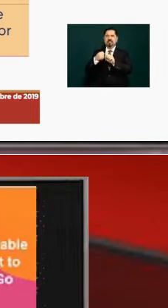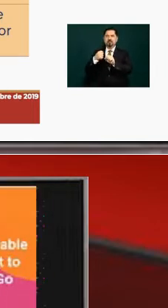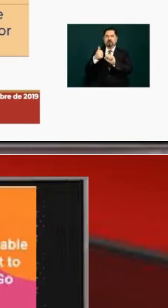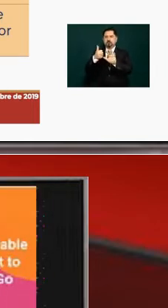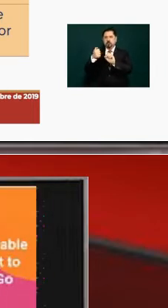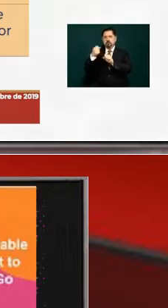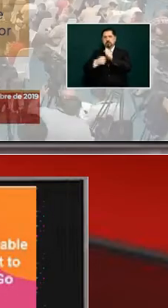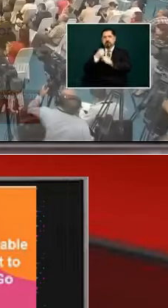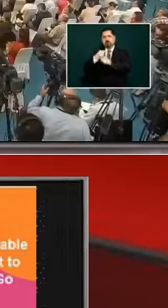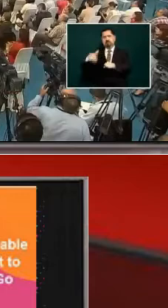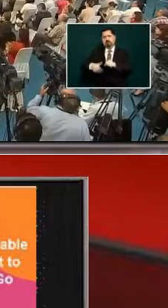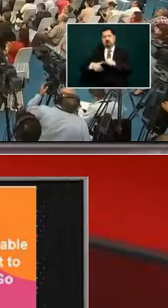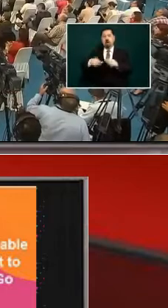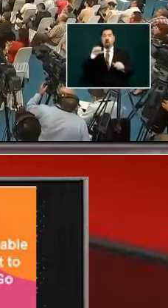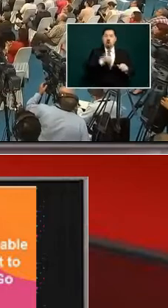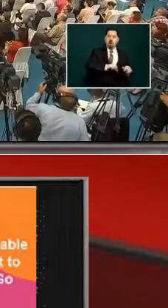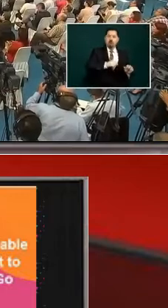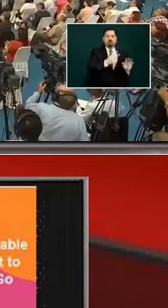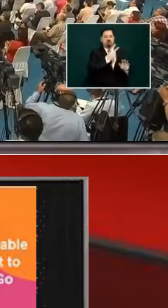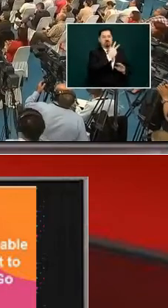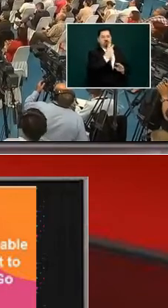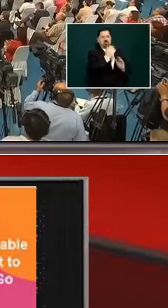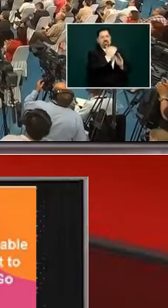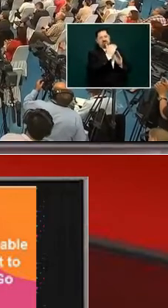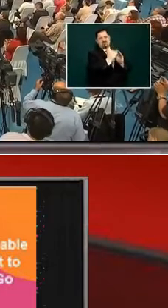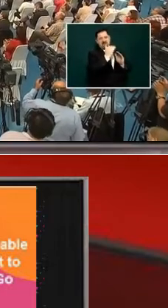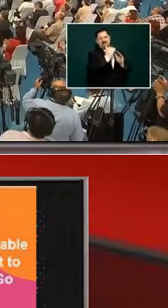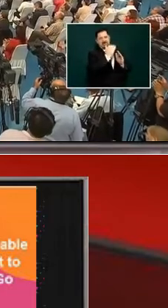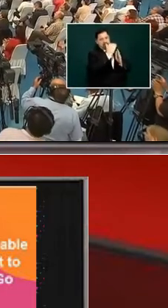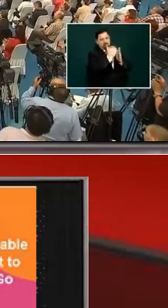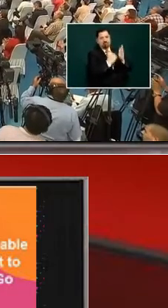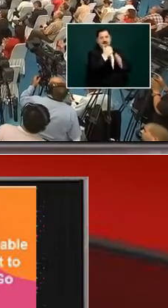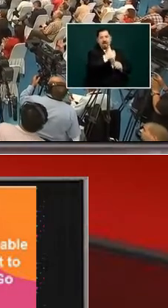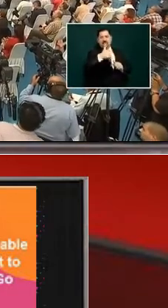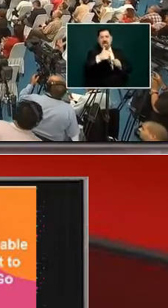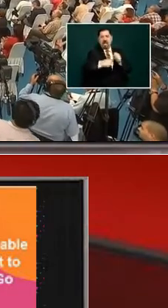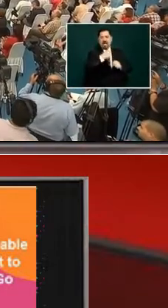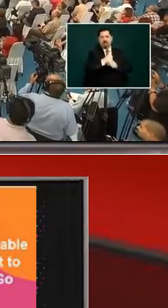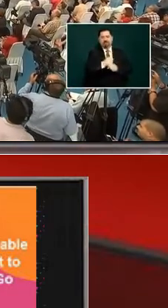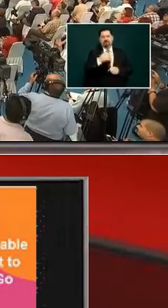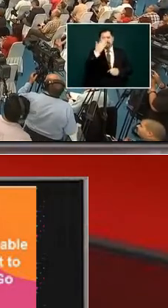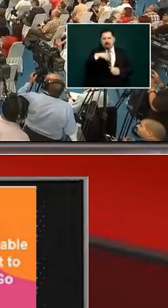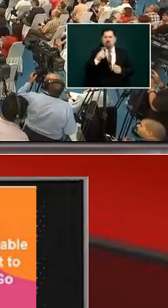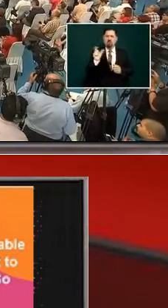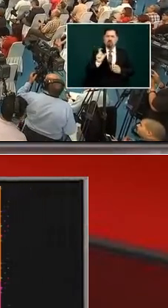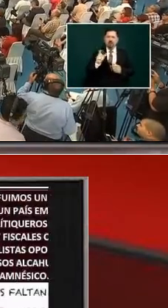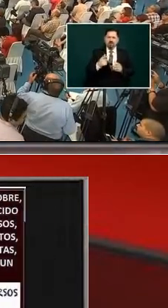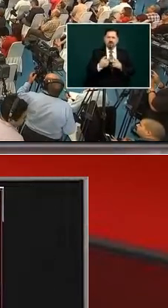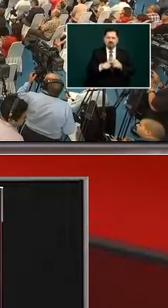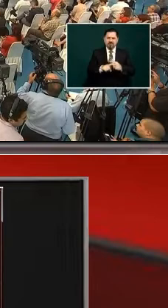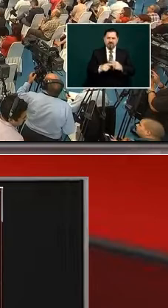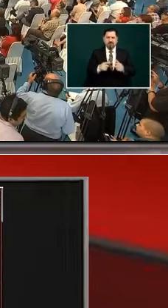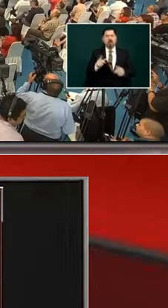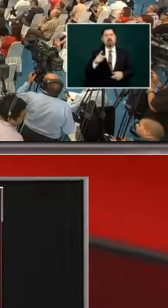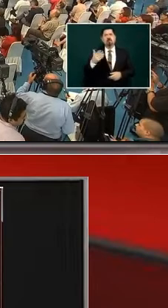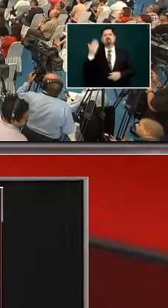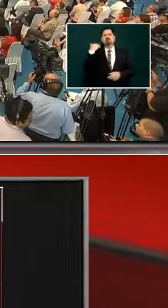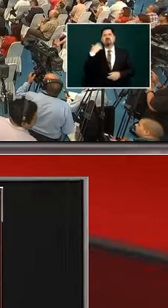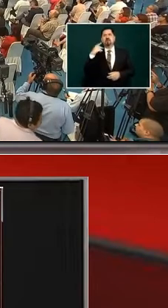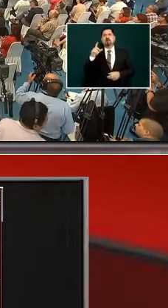from six hundred to two hundred or by six hundred to two hundred and